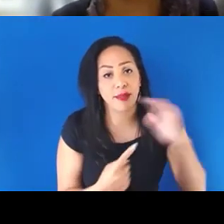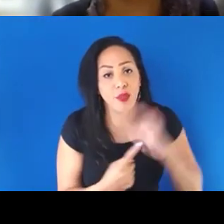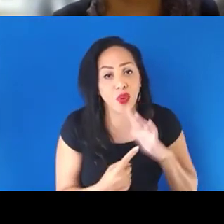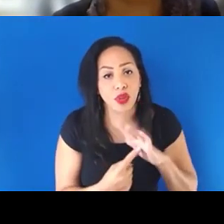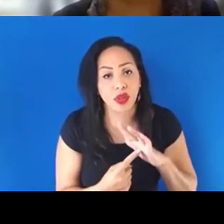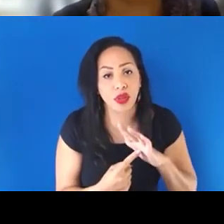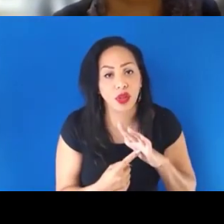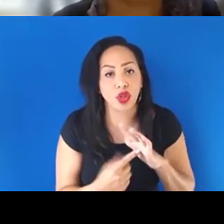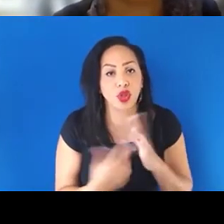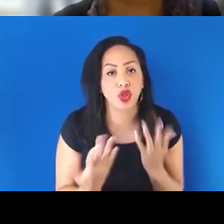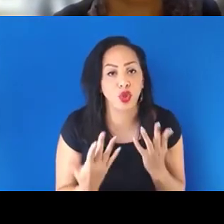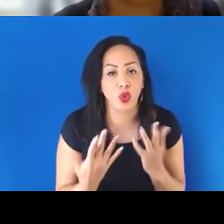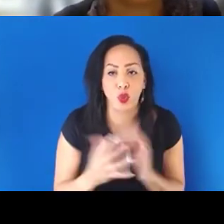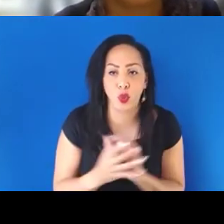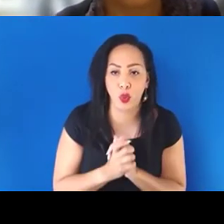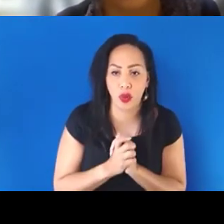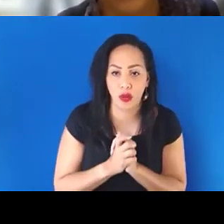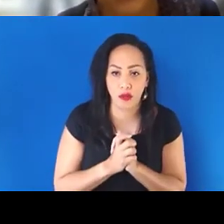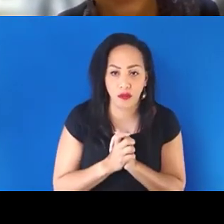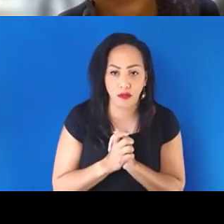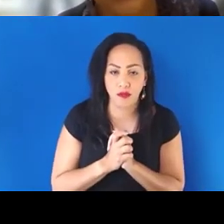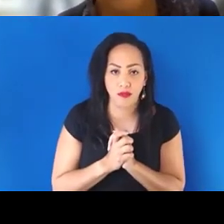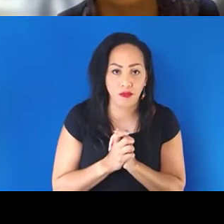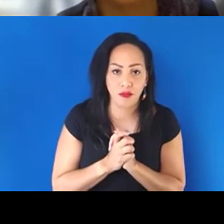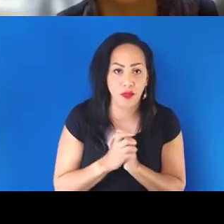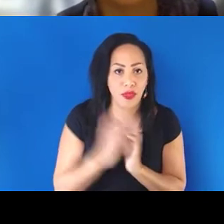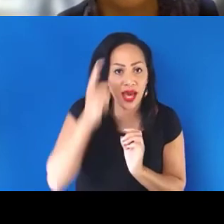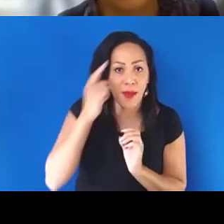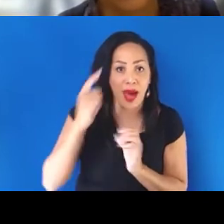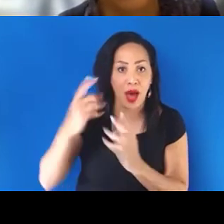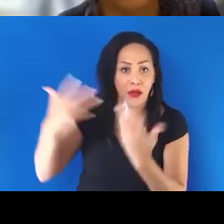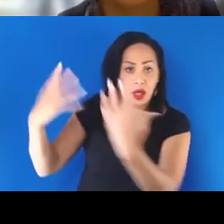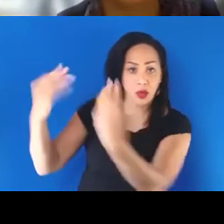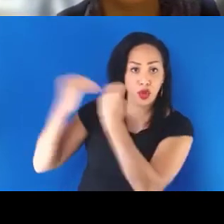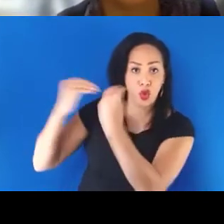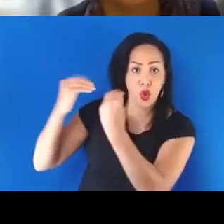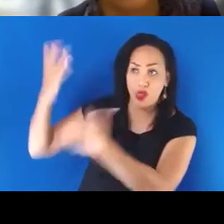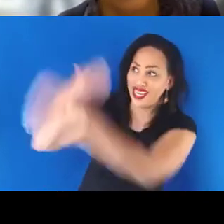interrogate how we are taught history, you know,